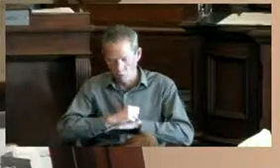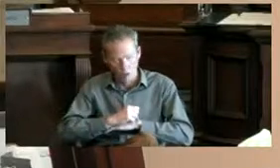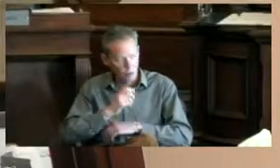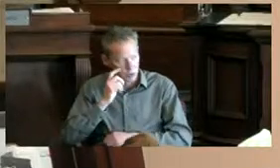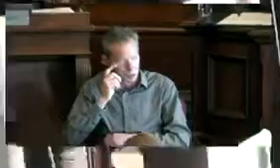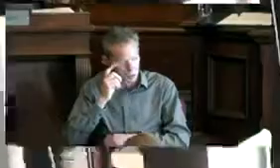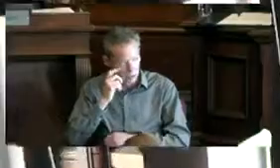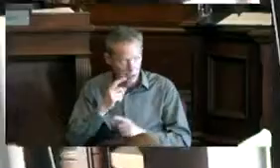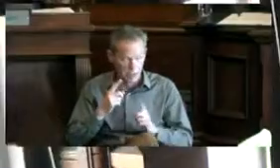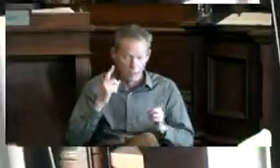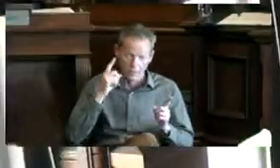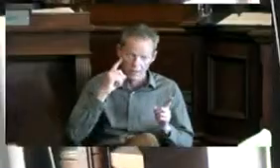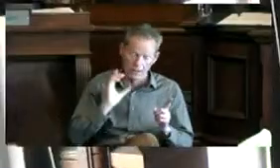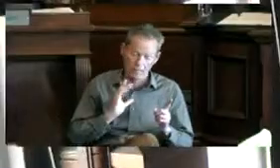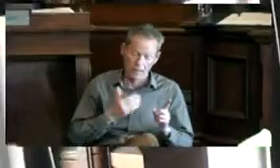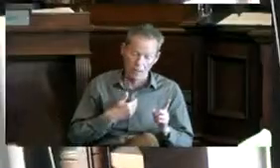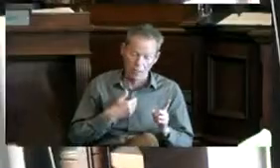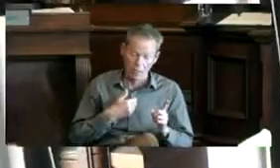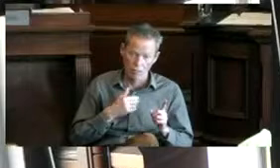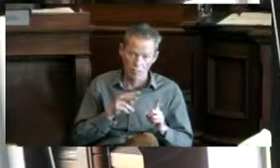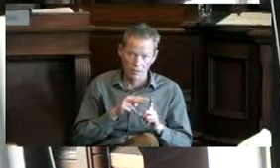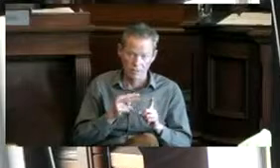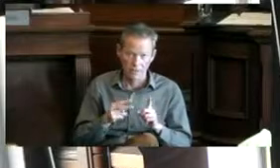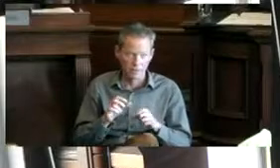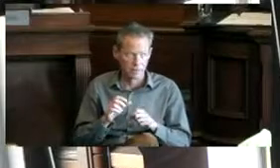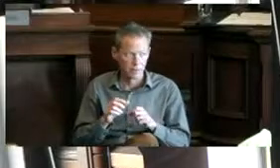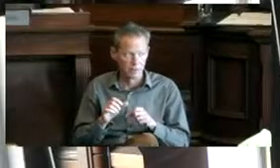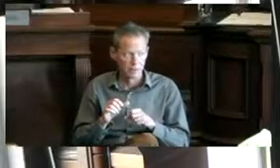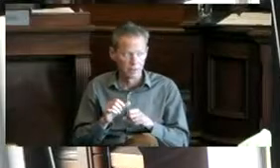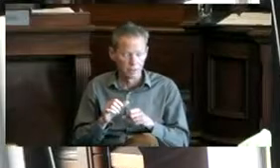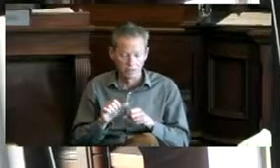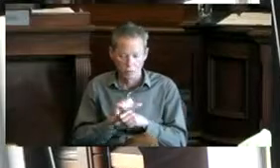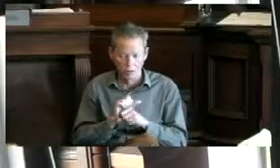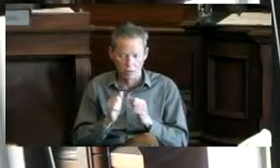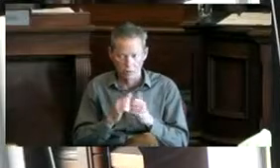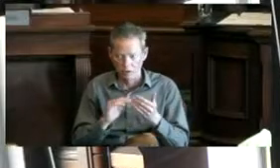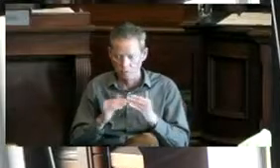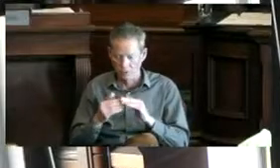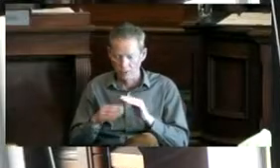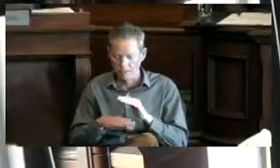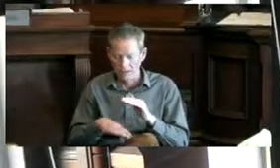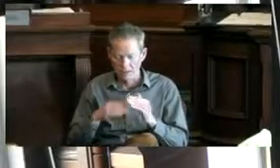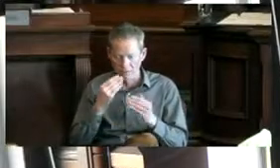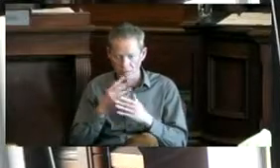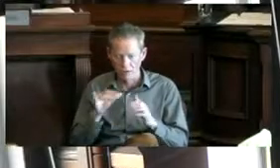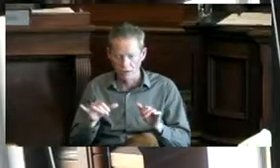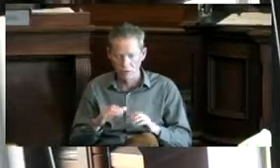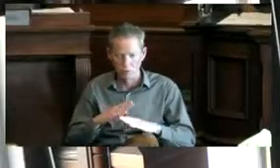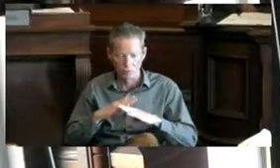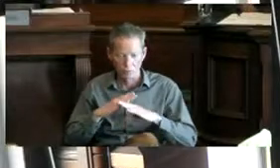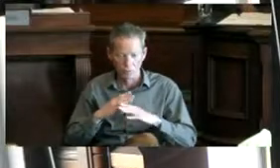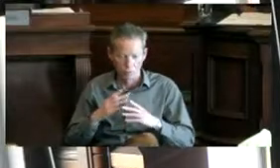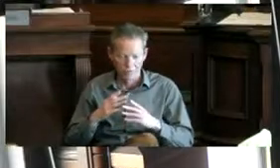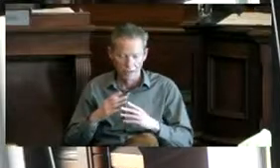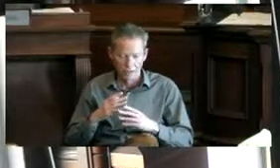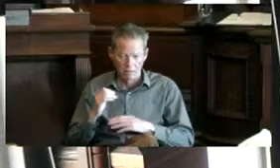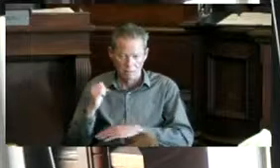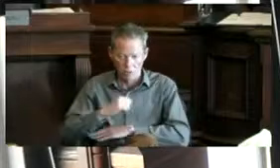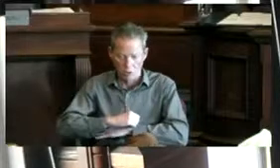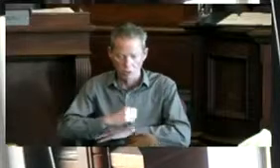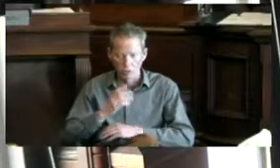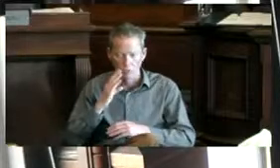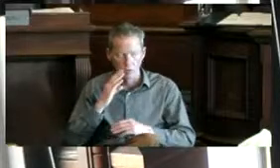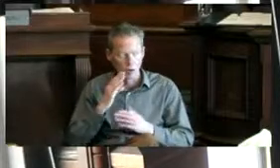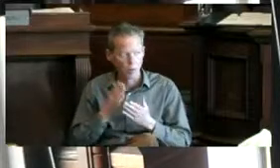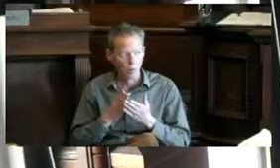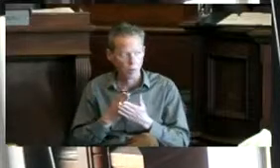I think from our perspective, it's working with a lot of the community-based organizations that do the foreclosure prevention. You know that Right to